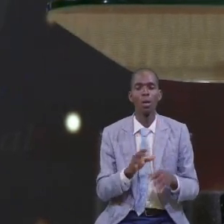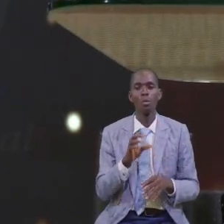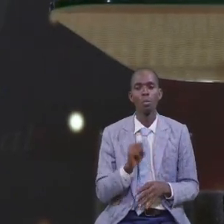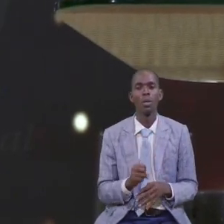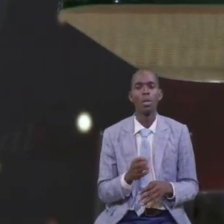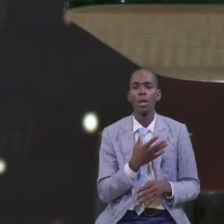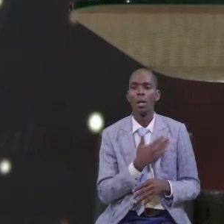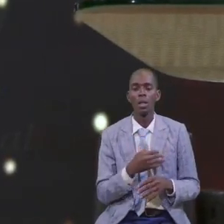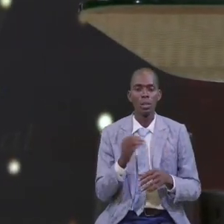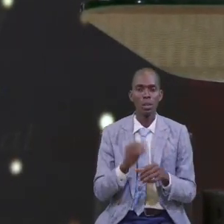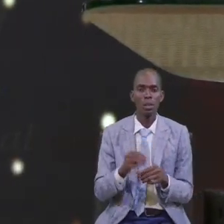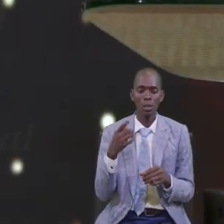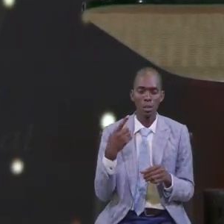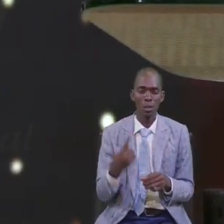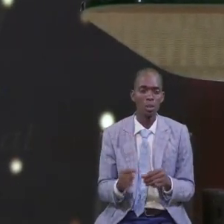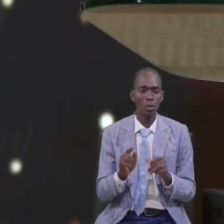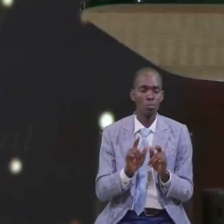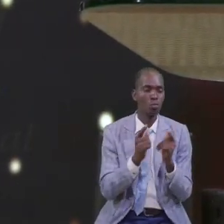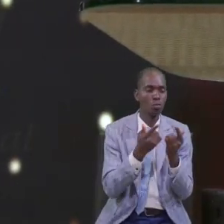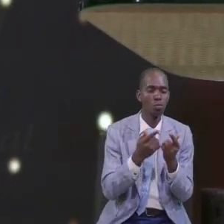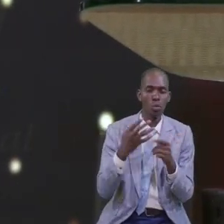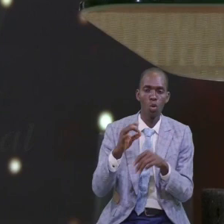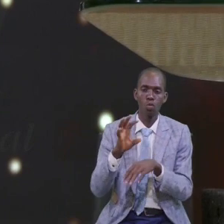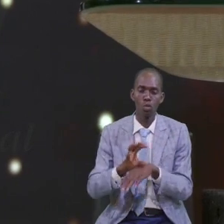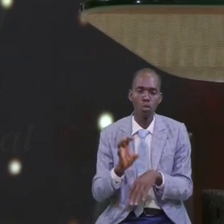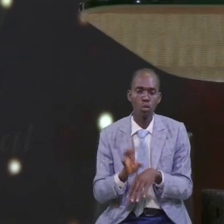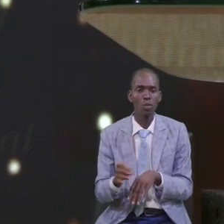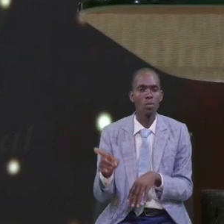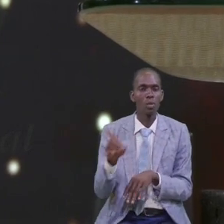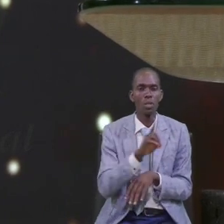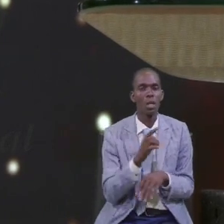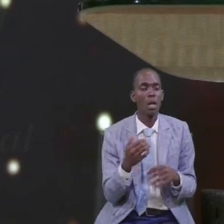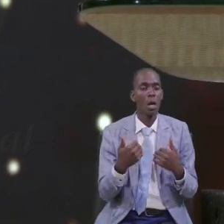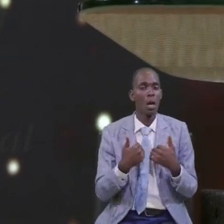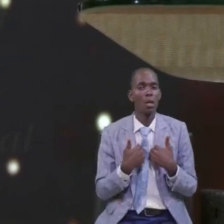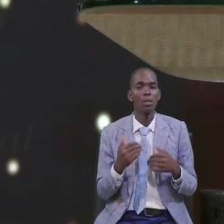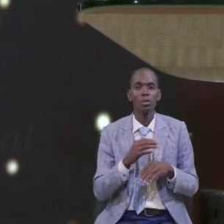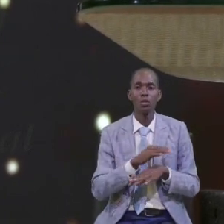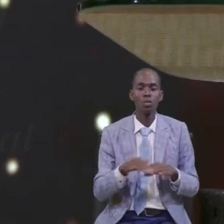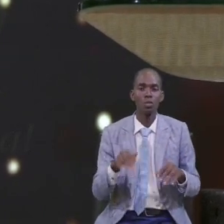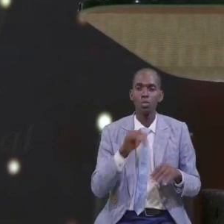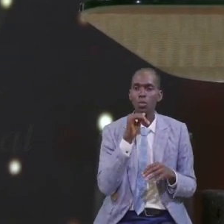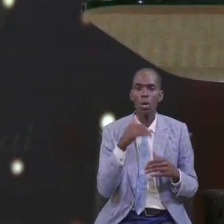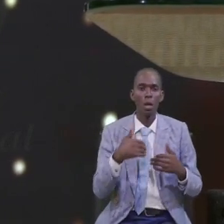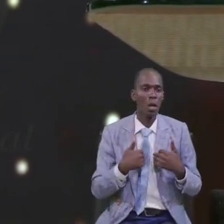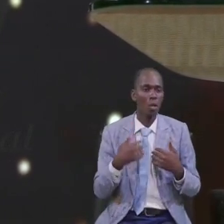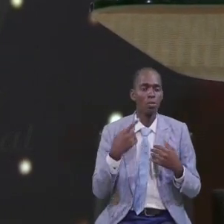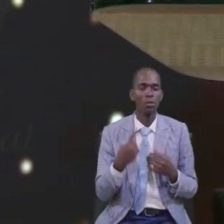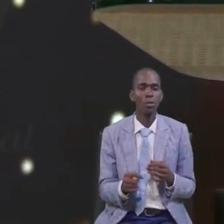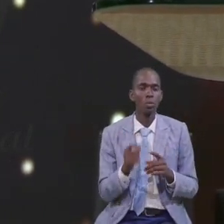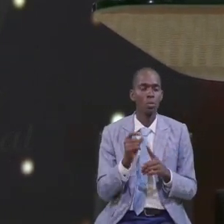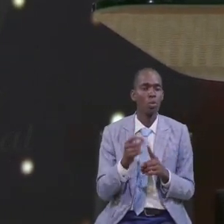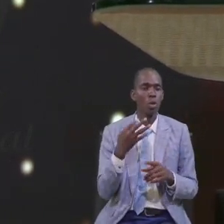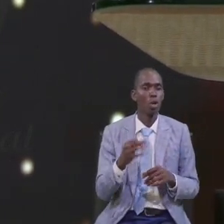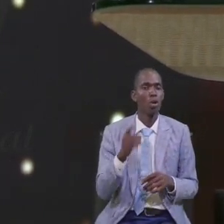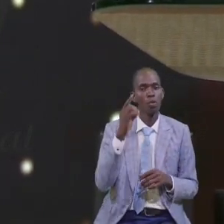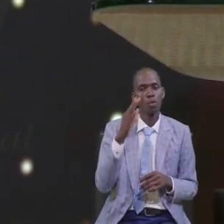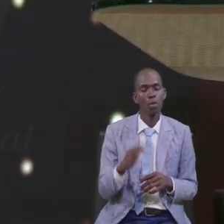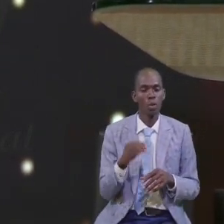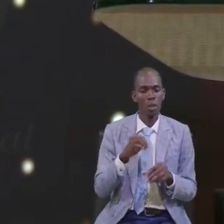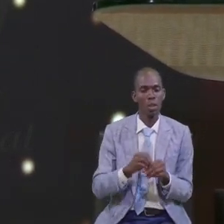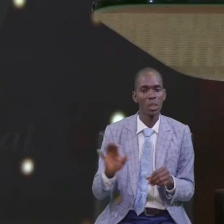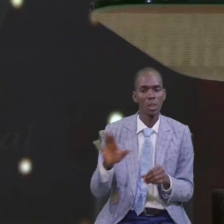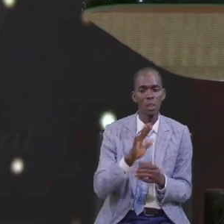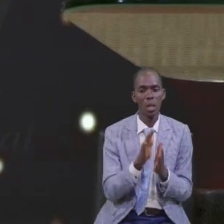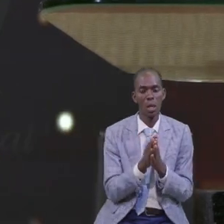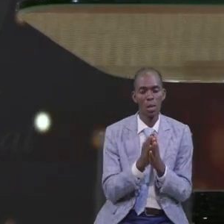the assemblies they had, they didn't have the uniform word of God in their hand, that somebody will read to